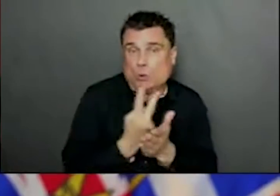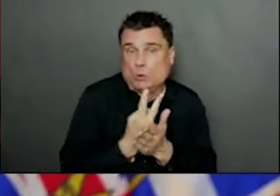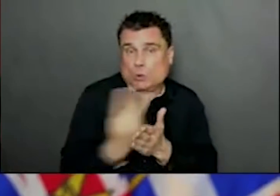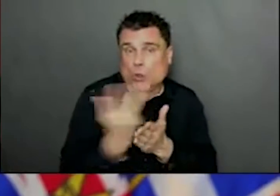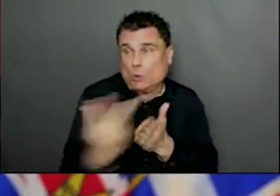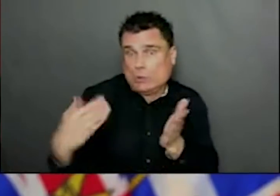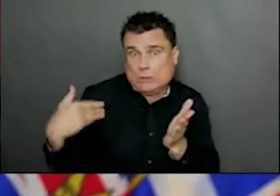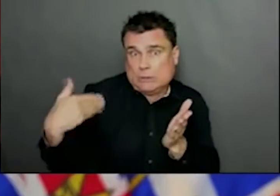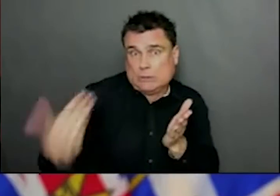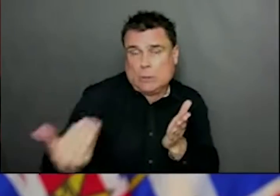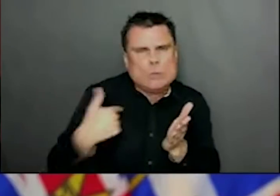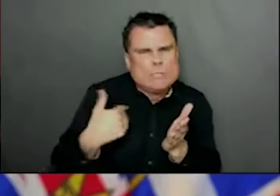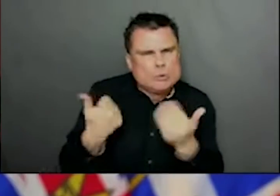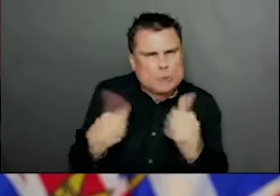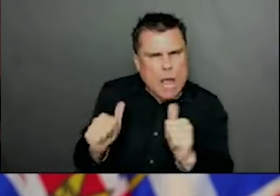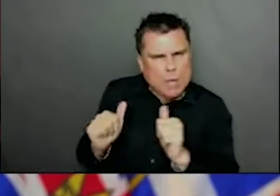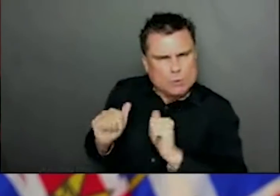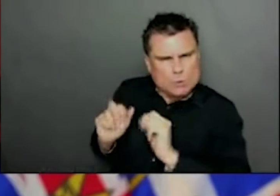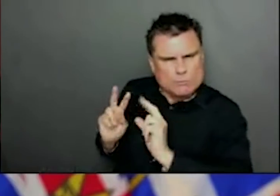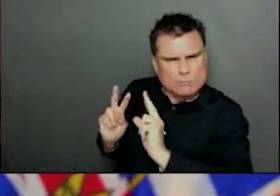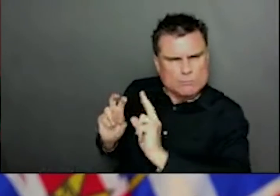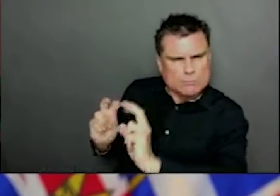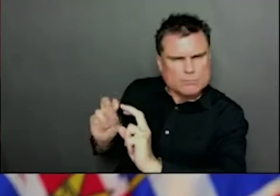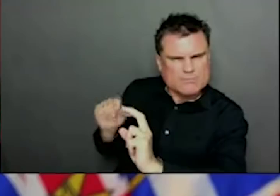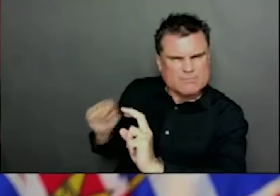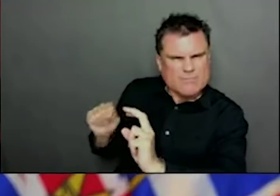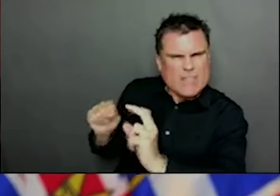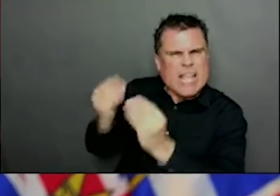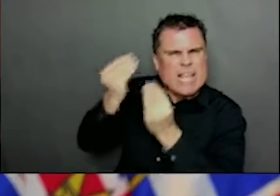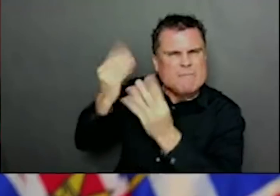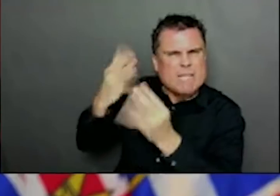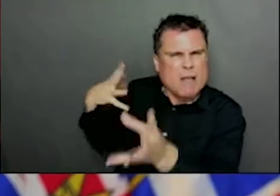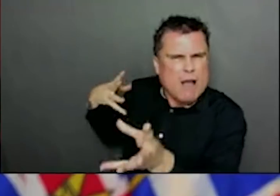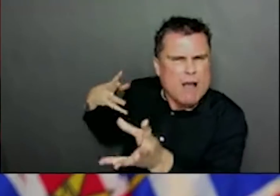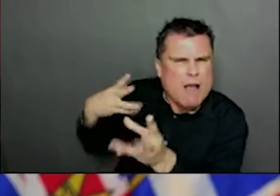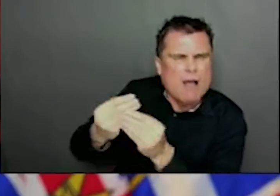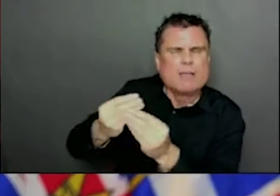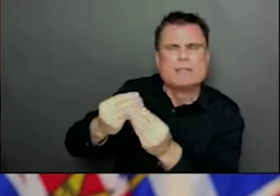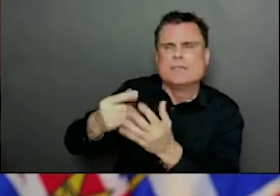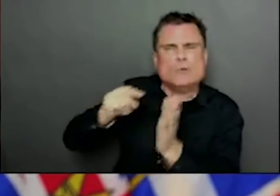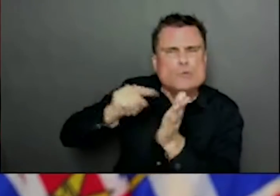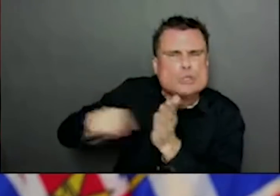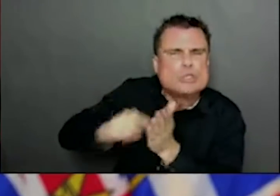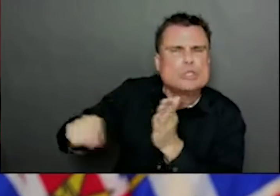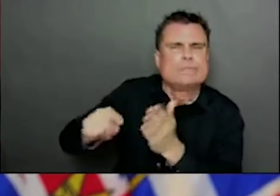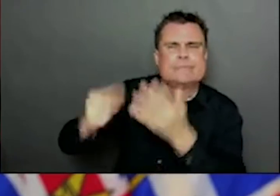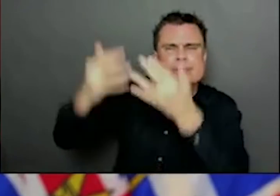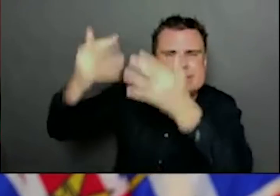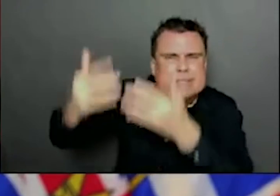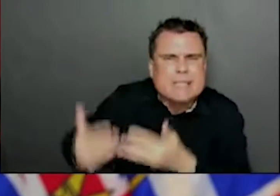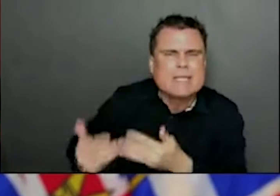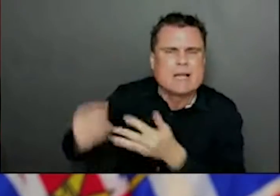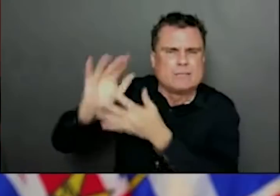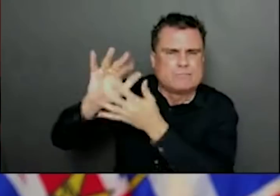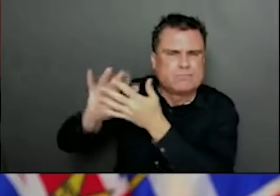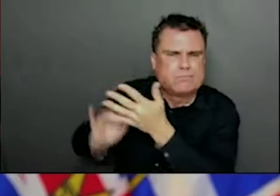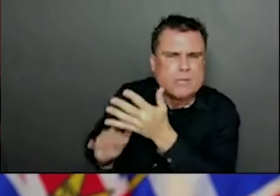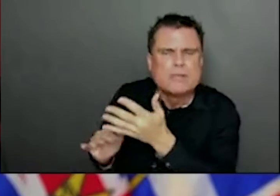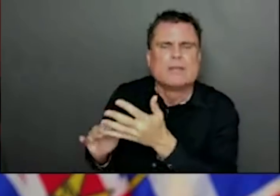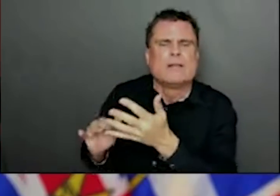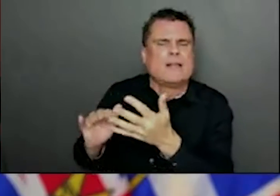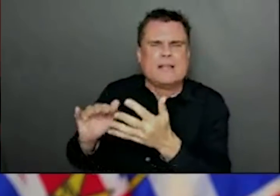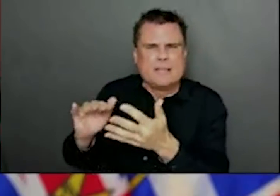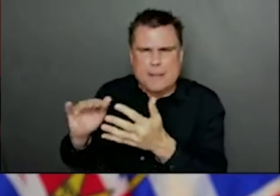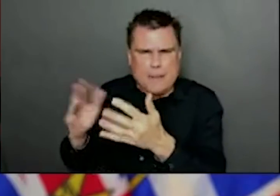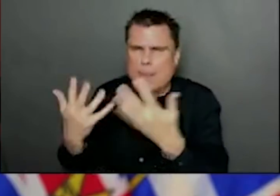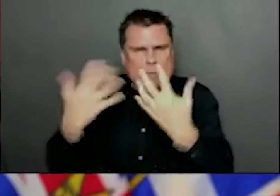automate at least some areas of the collection and reporting of our daily case numbers. As a result, there will be some changes to how the data will